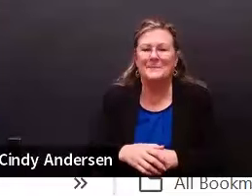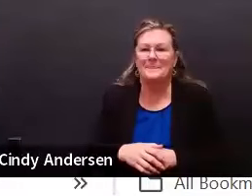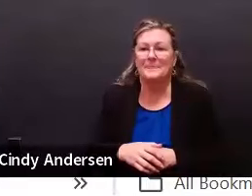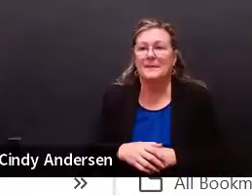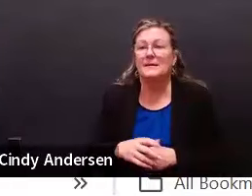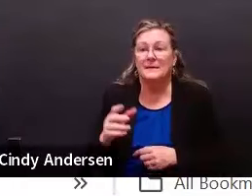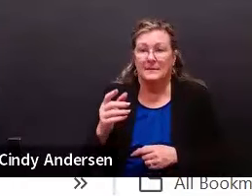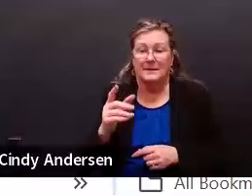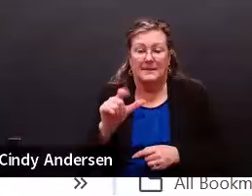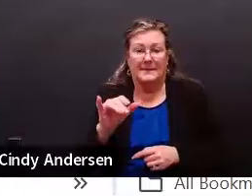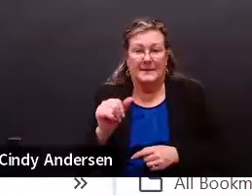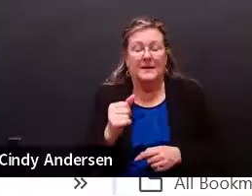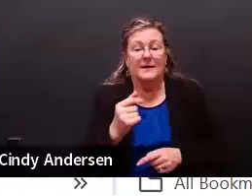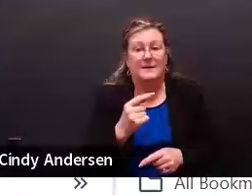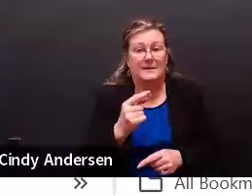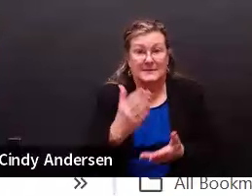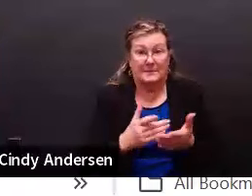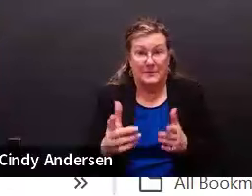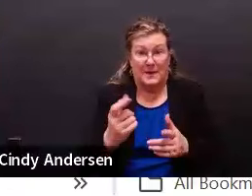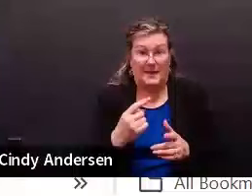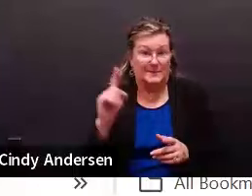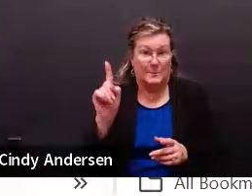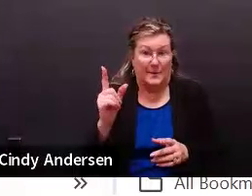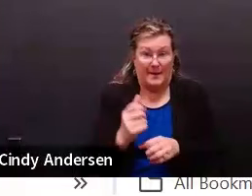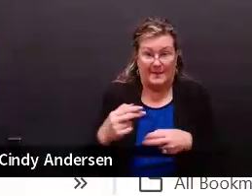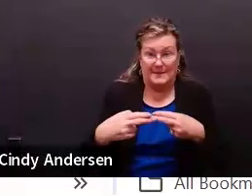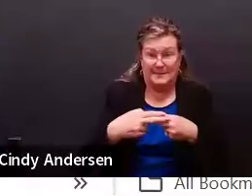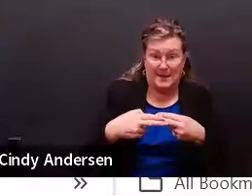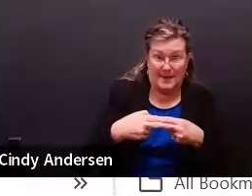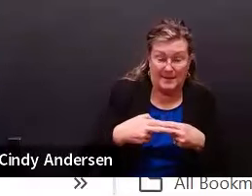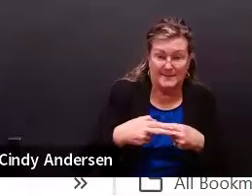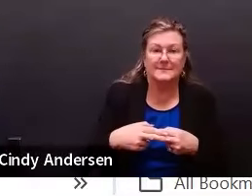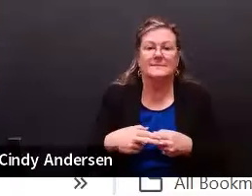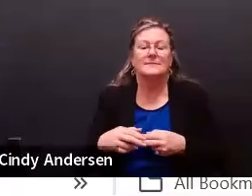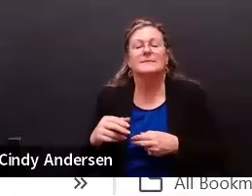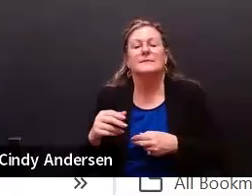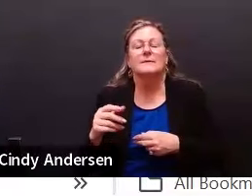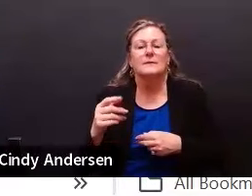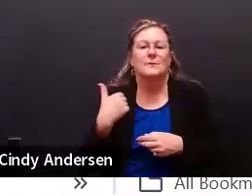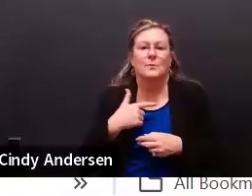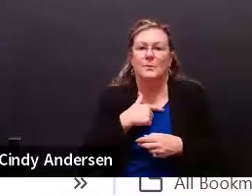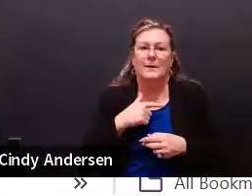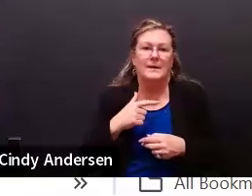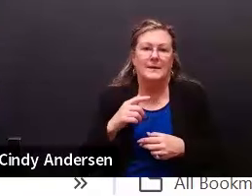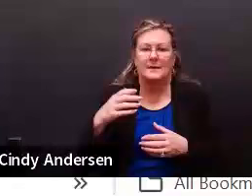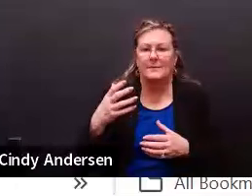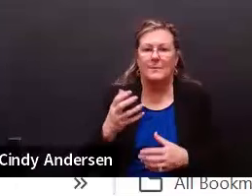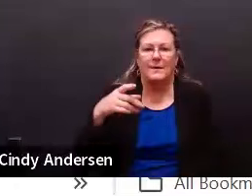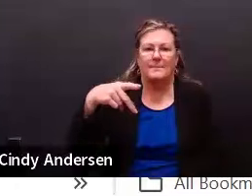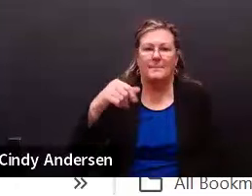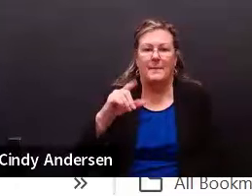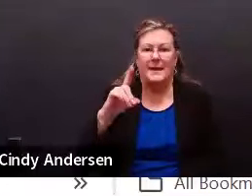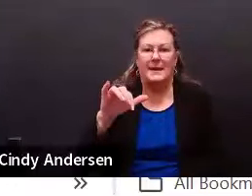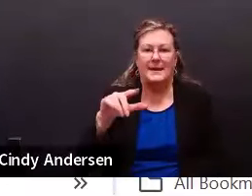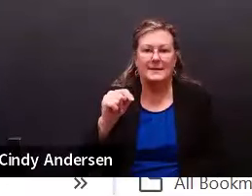have asked, where will the slides be for this or possibly this document? We are a big fan of Padlets, if you haven't already noticed